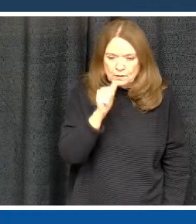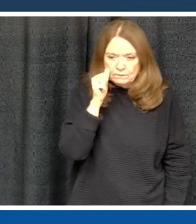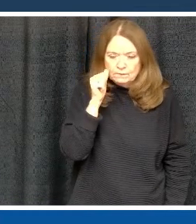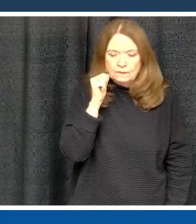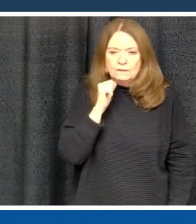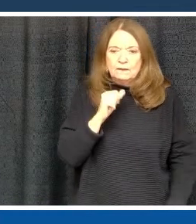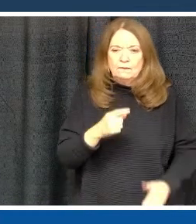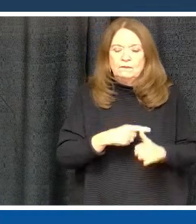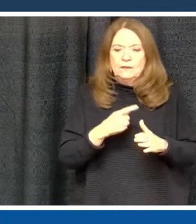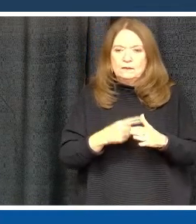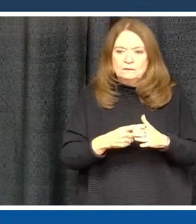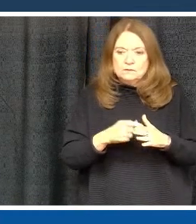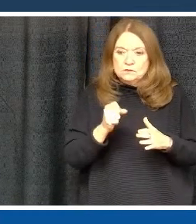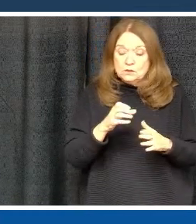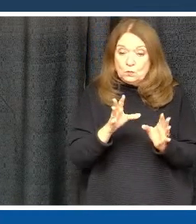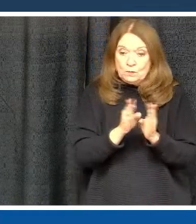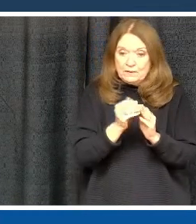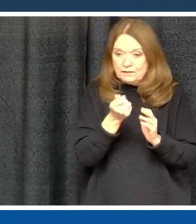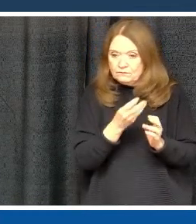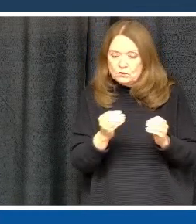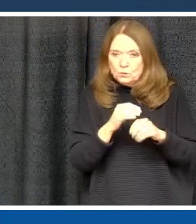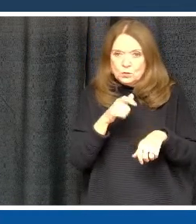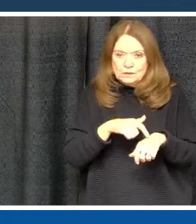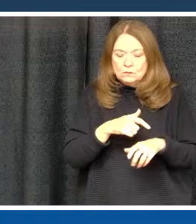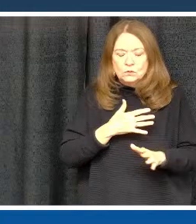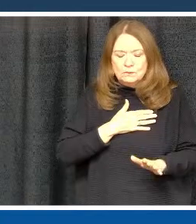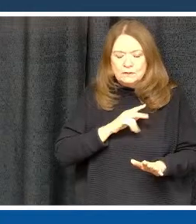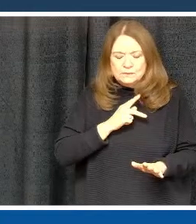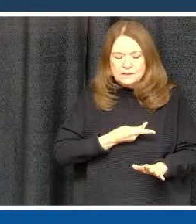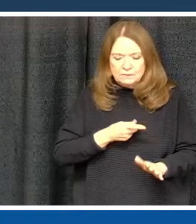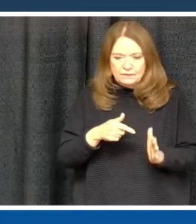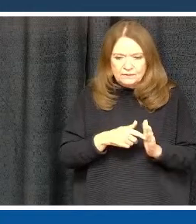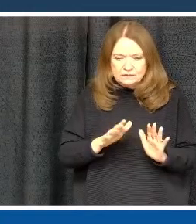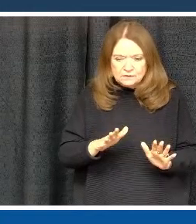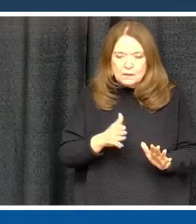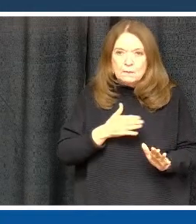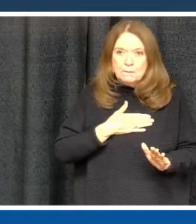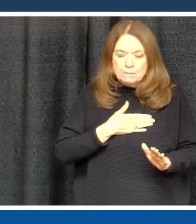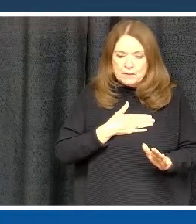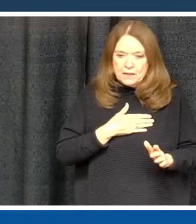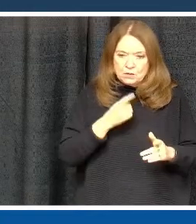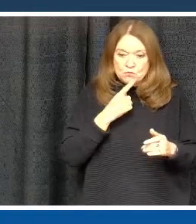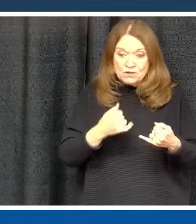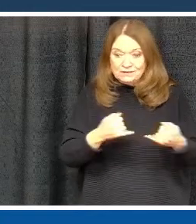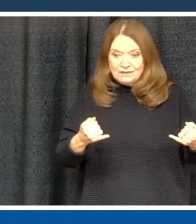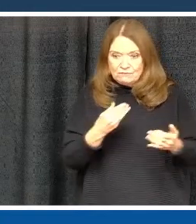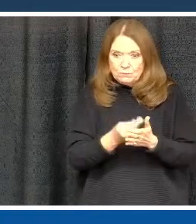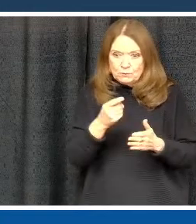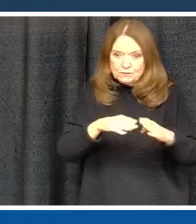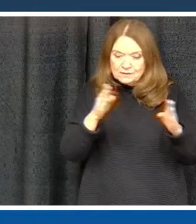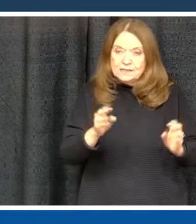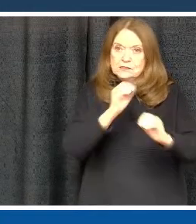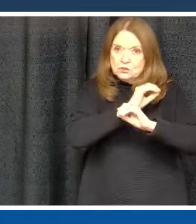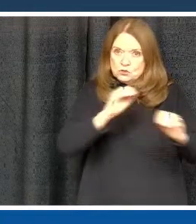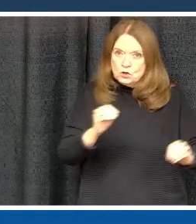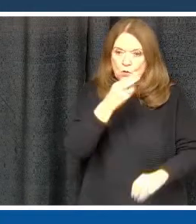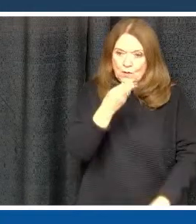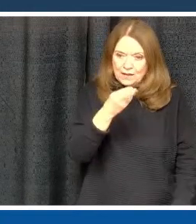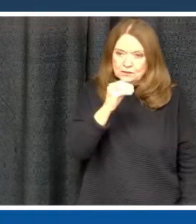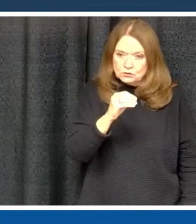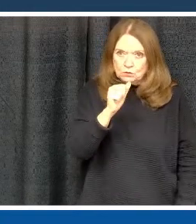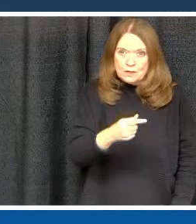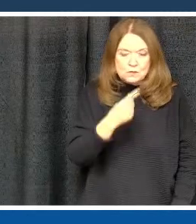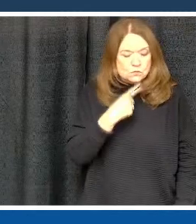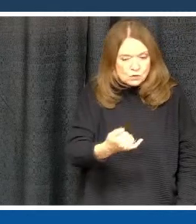then, so we met a few more times. I'm sorry, I'm pretty upset about this. My red line for purchasing this home was no HOA, red